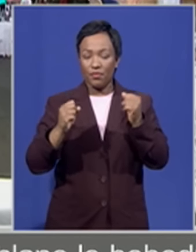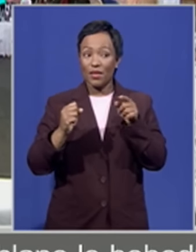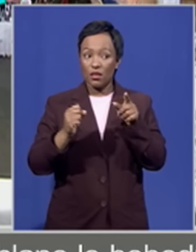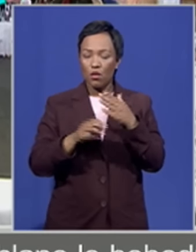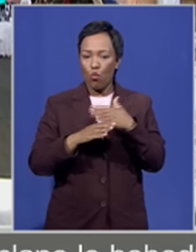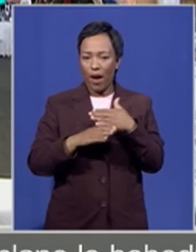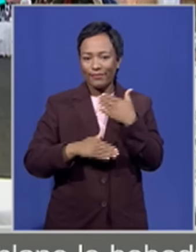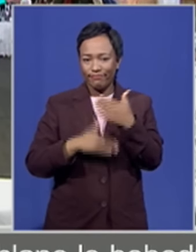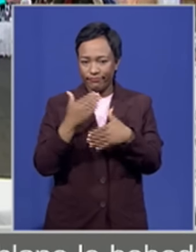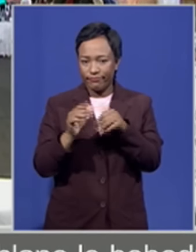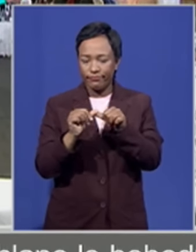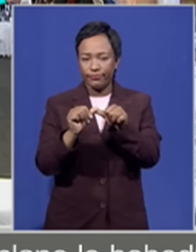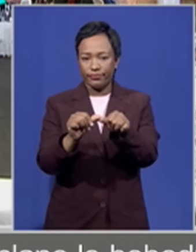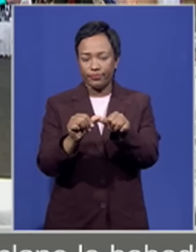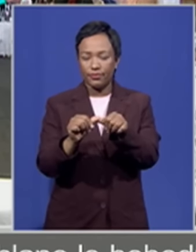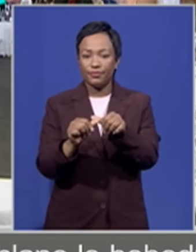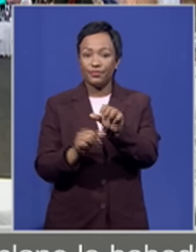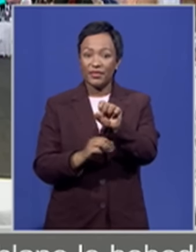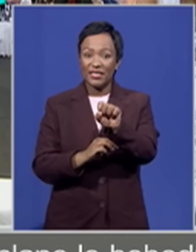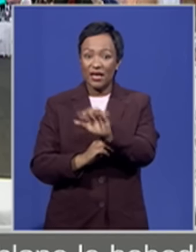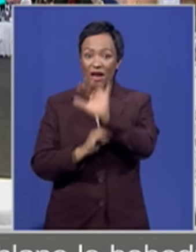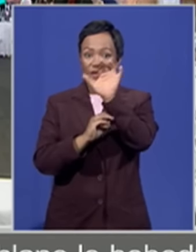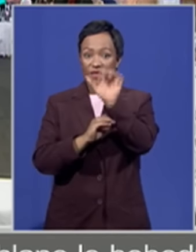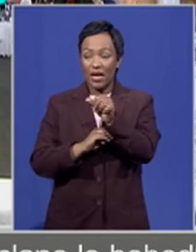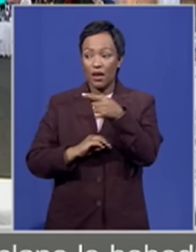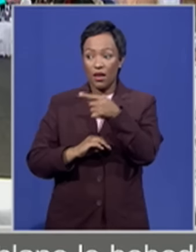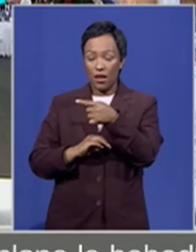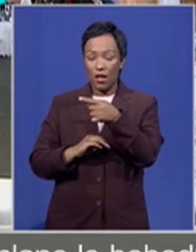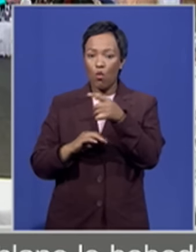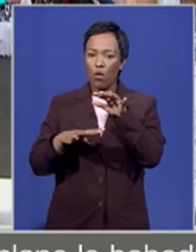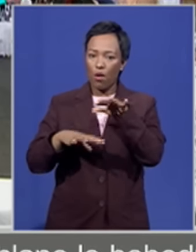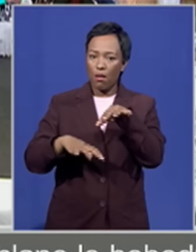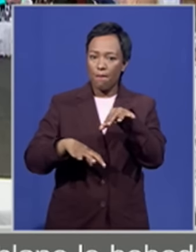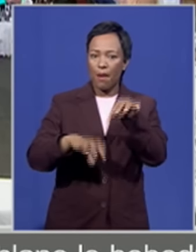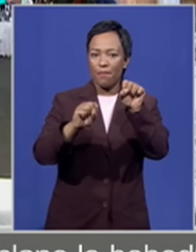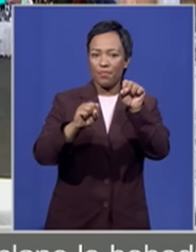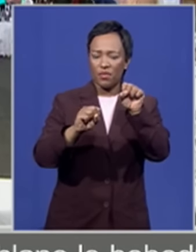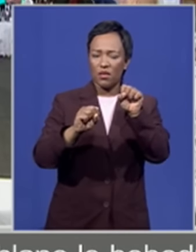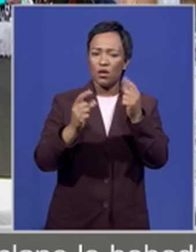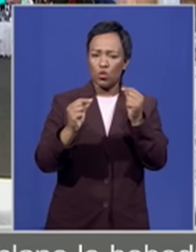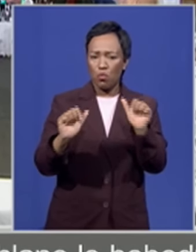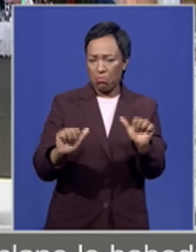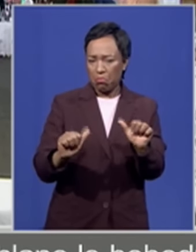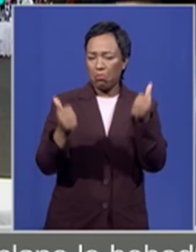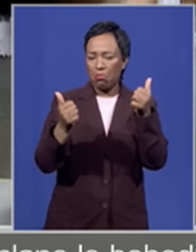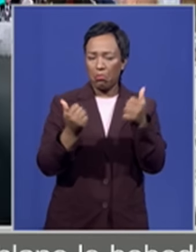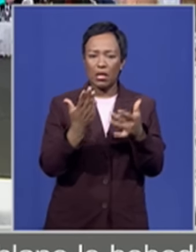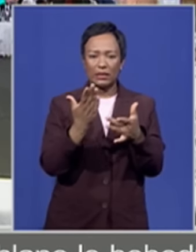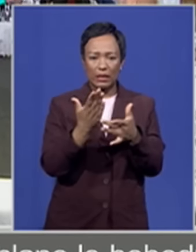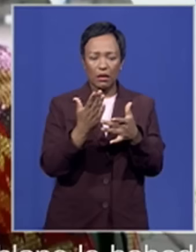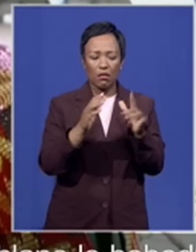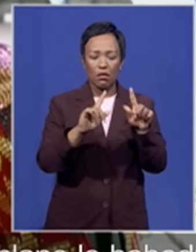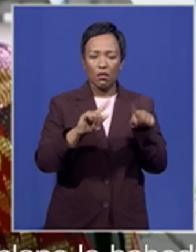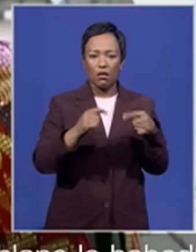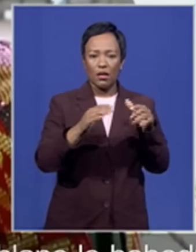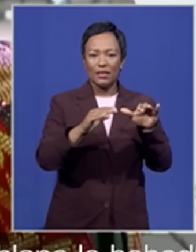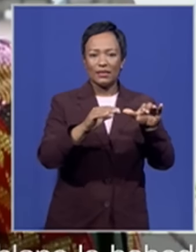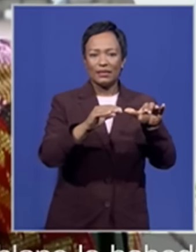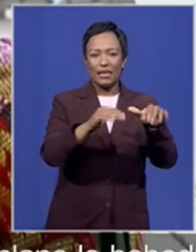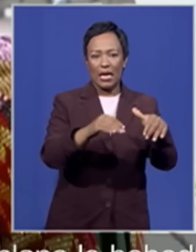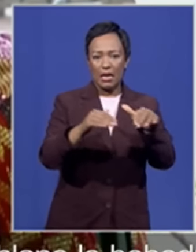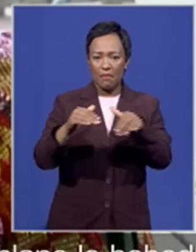that the South African presidency has done very well. The technical teams led by, from South Africa's